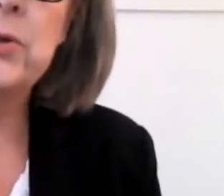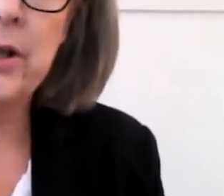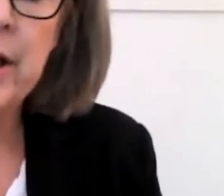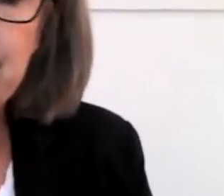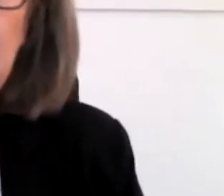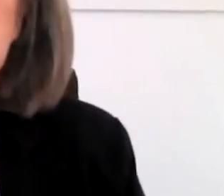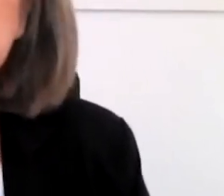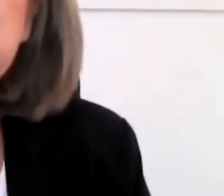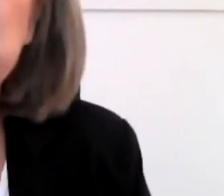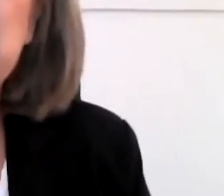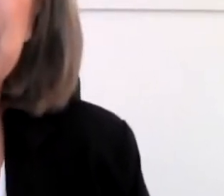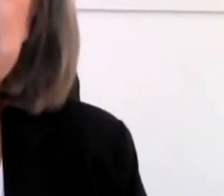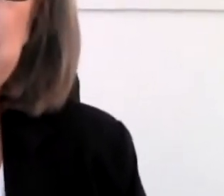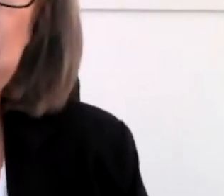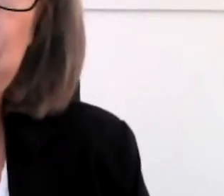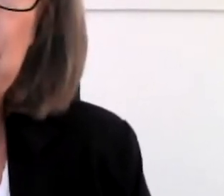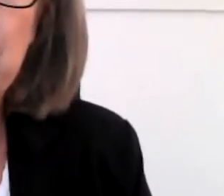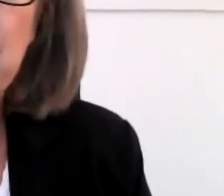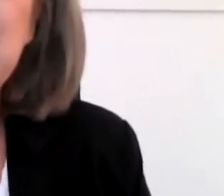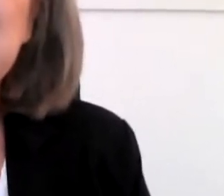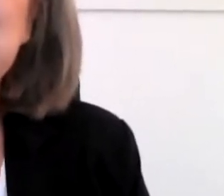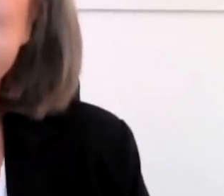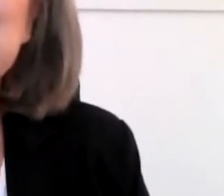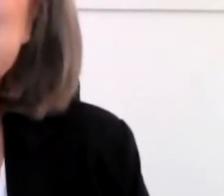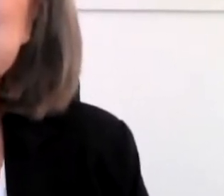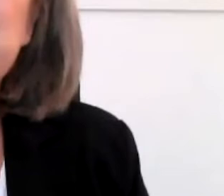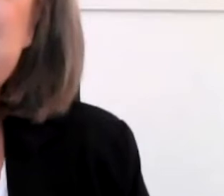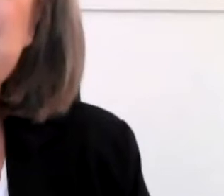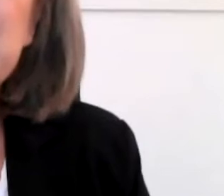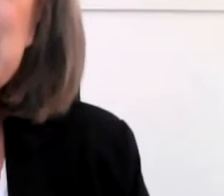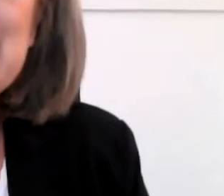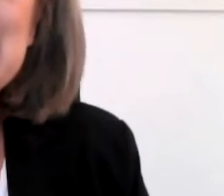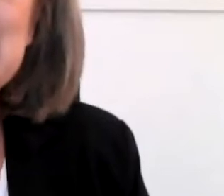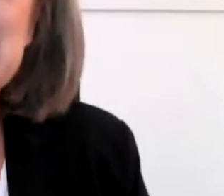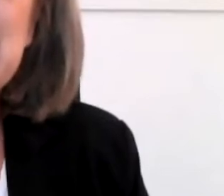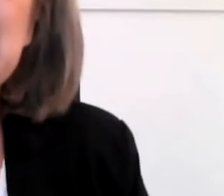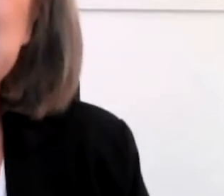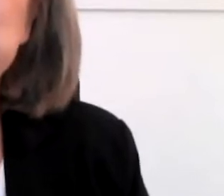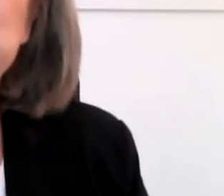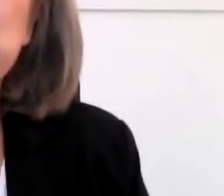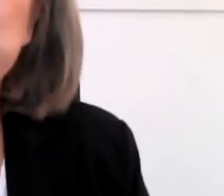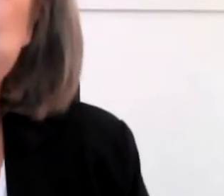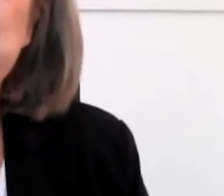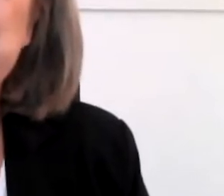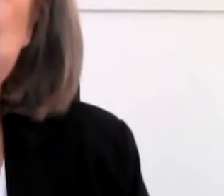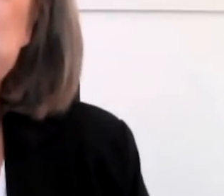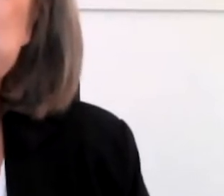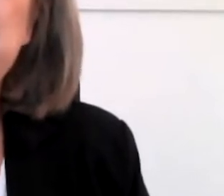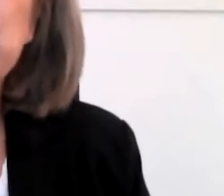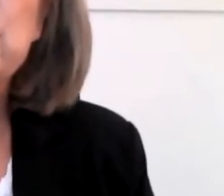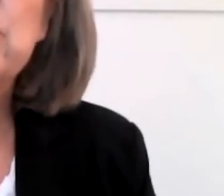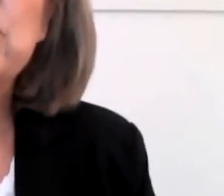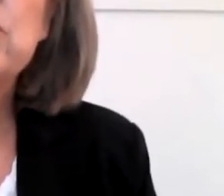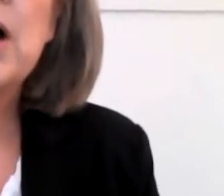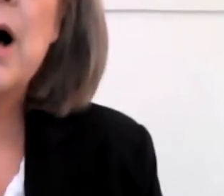encourage you to think about as a community as you move forward is it's very easy to sort